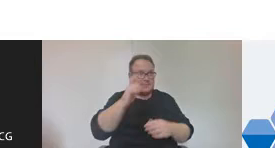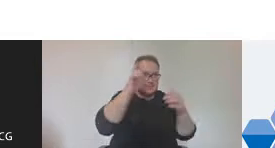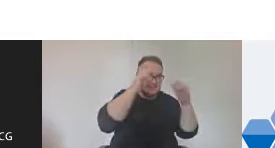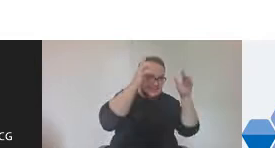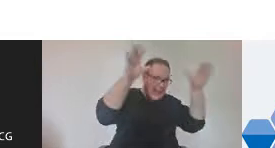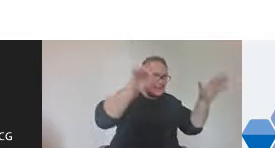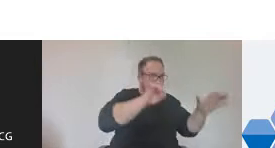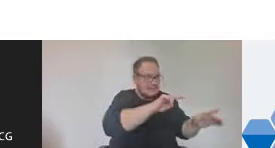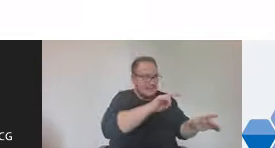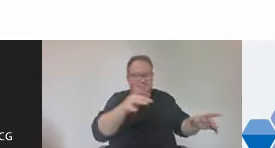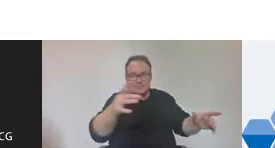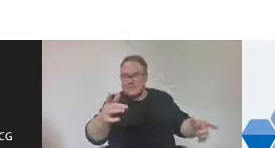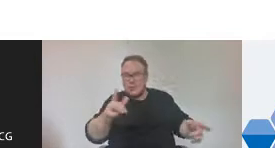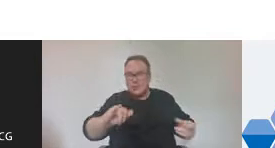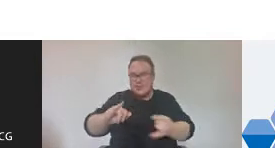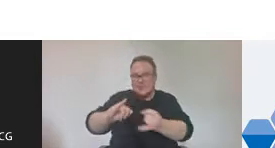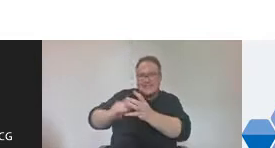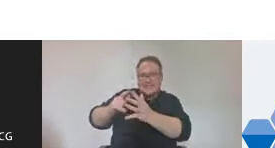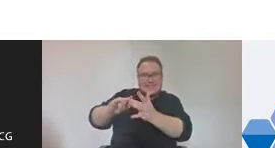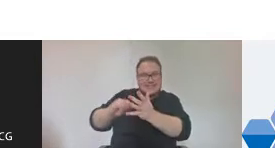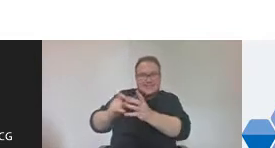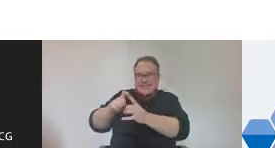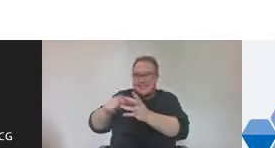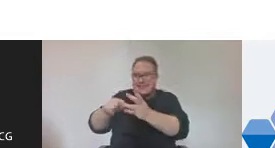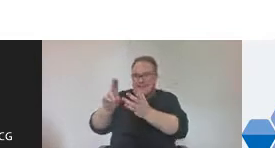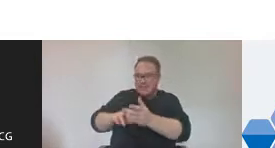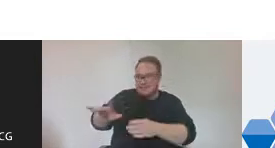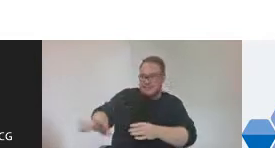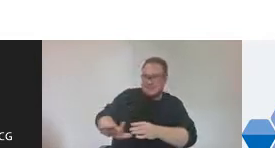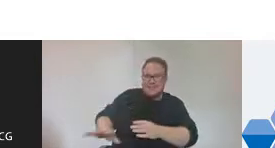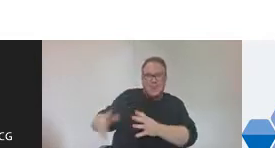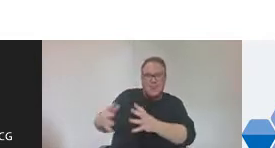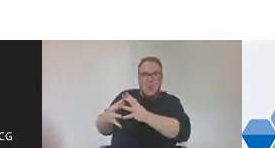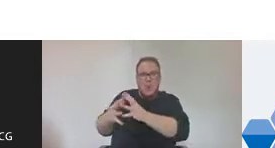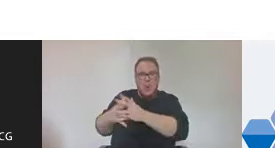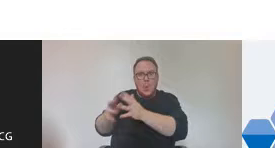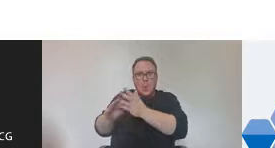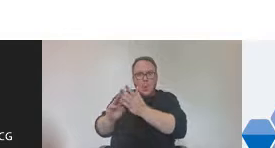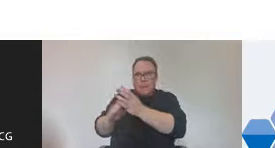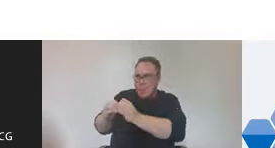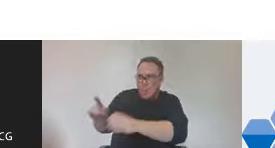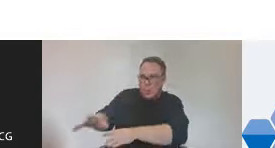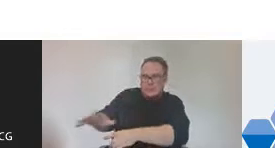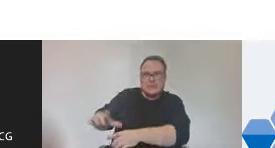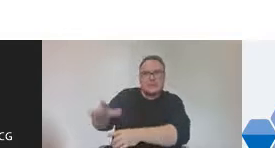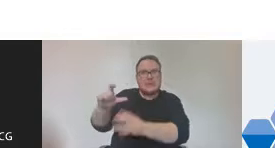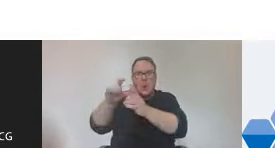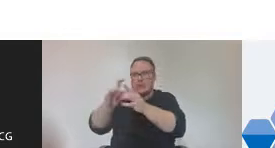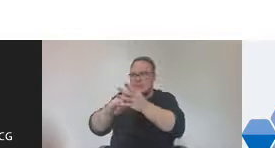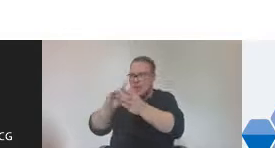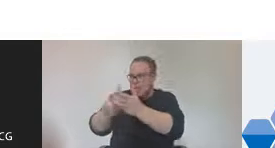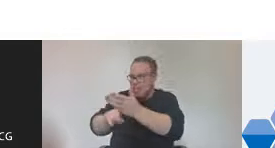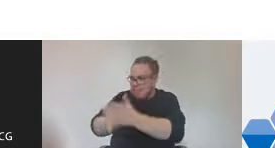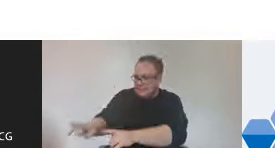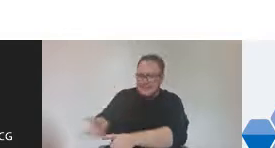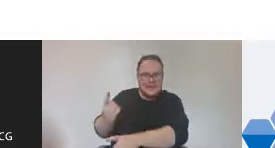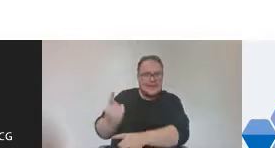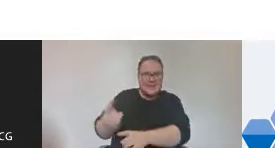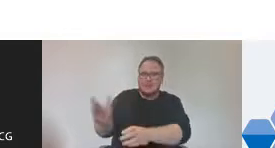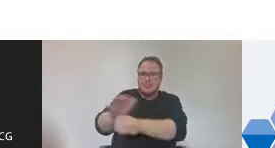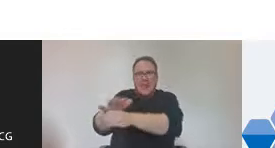or down in Seaston towards Wombourne and or Cotswold and Wombourne. So it's quite a different area, and each of those areas could